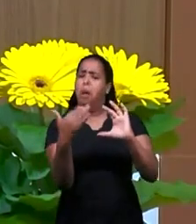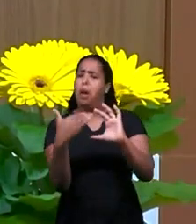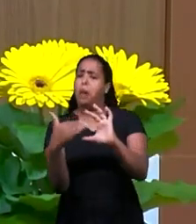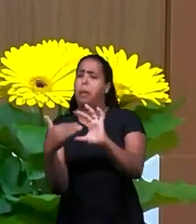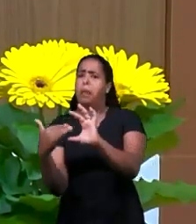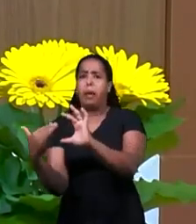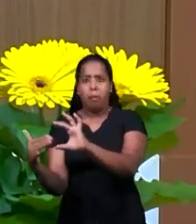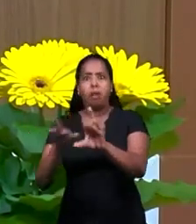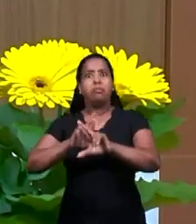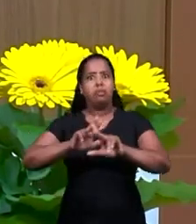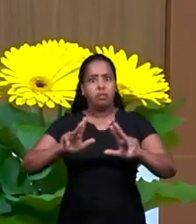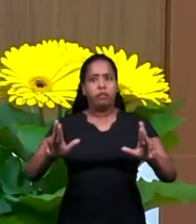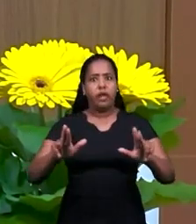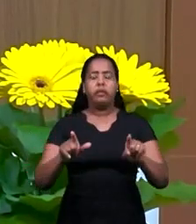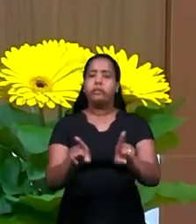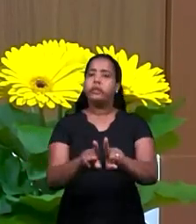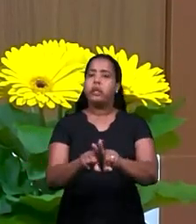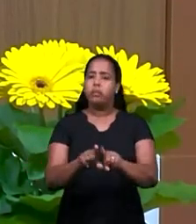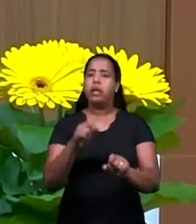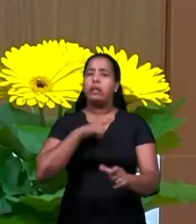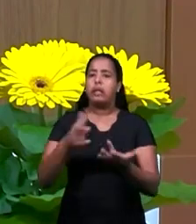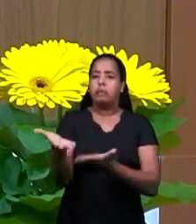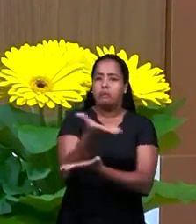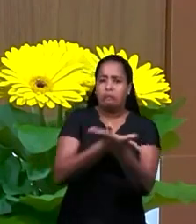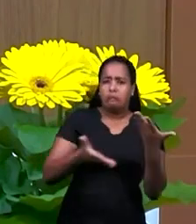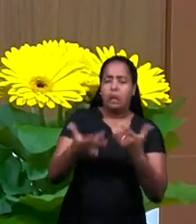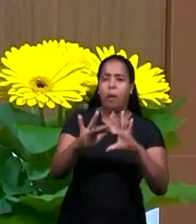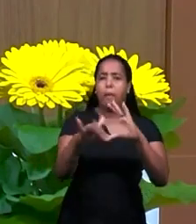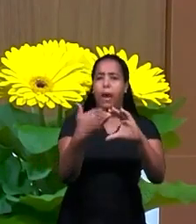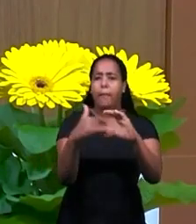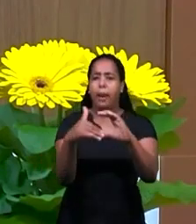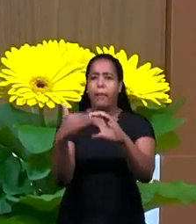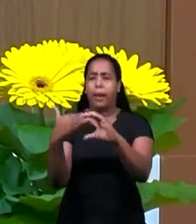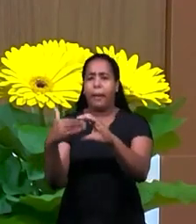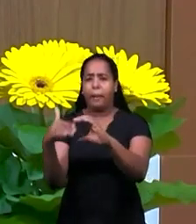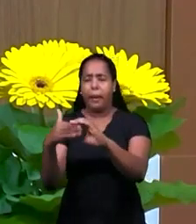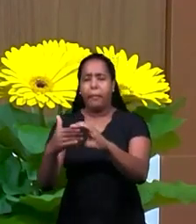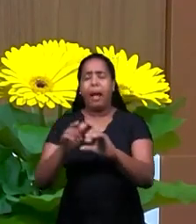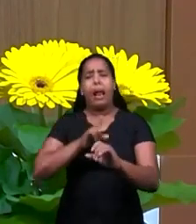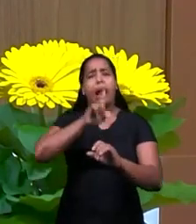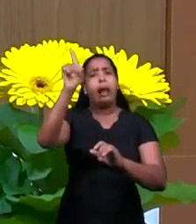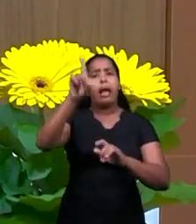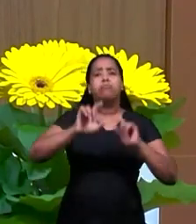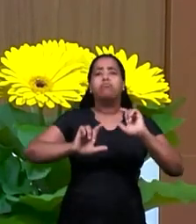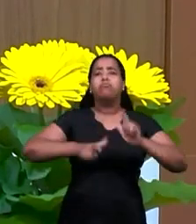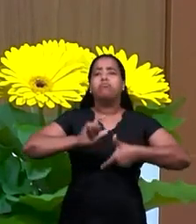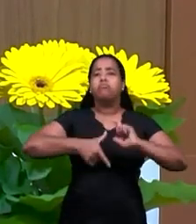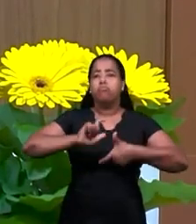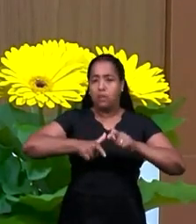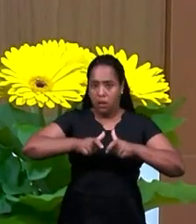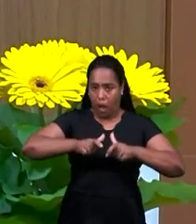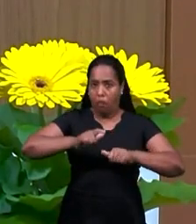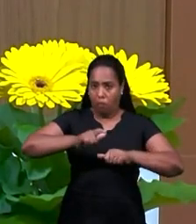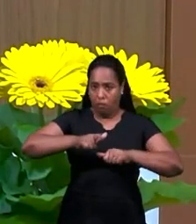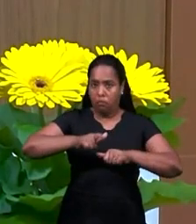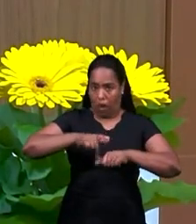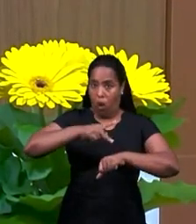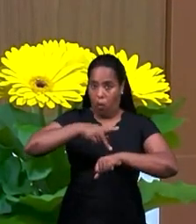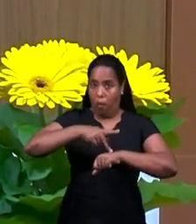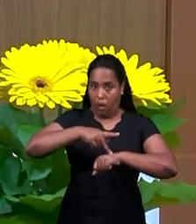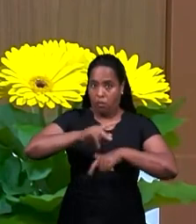And we are also starting to have the participation of brethren from Israel.